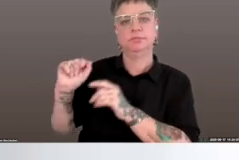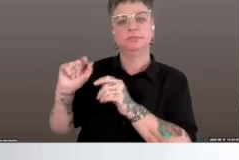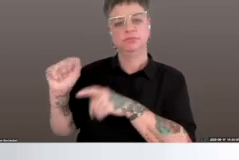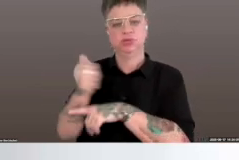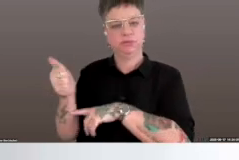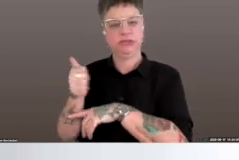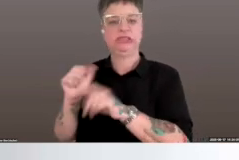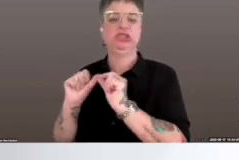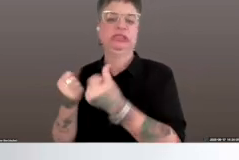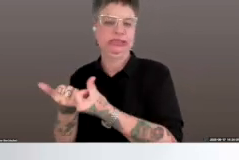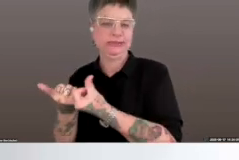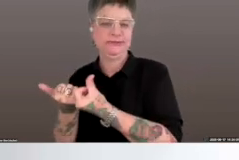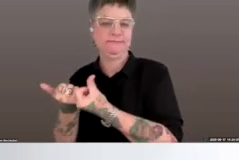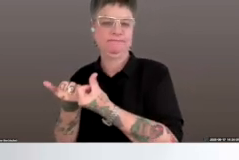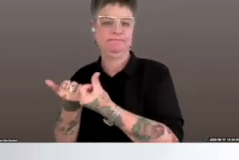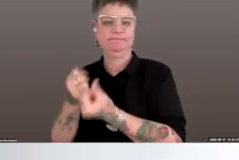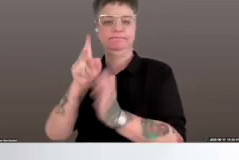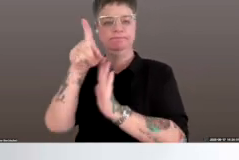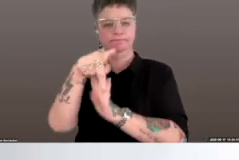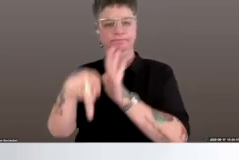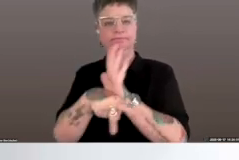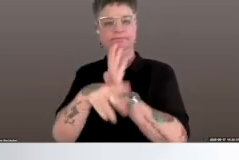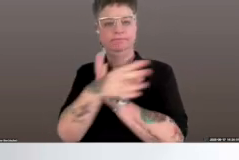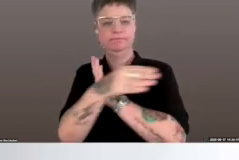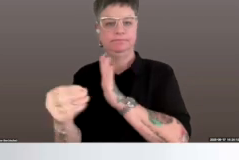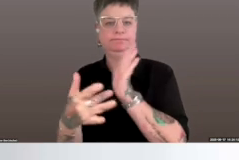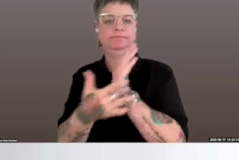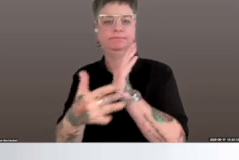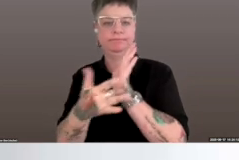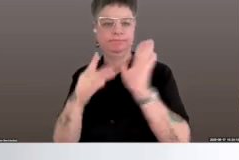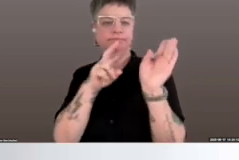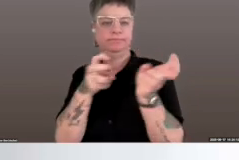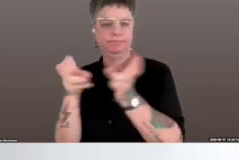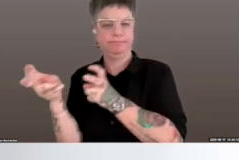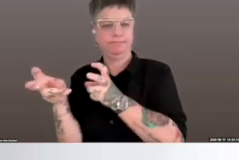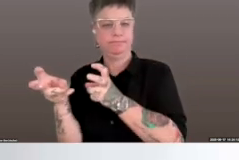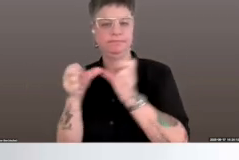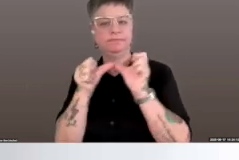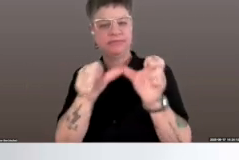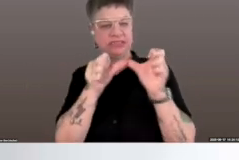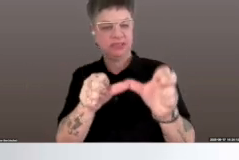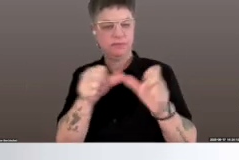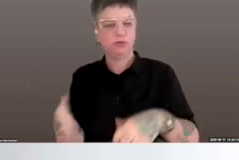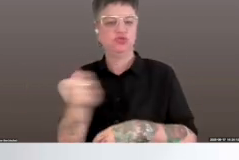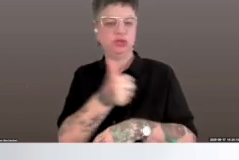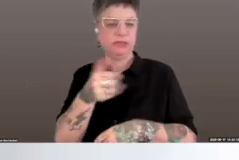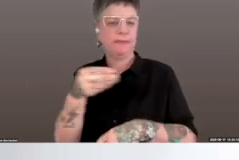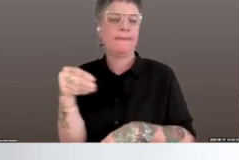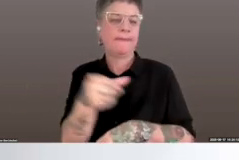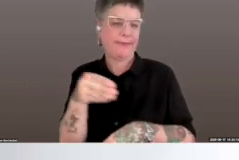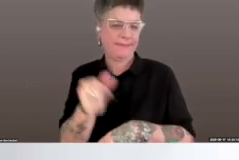CAL-ITP focuses on challenging policy and technology issues at the intersection of sustainable transportation and payments. CARB